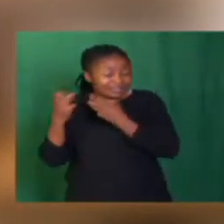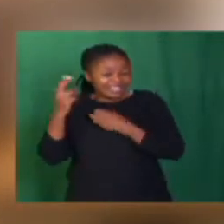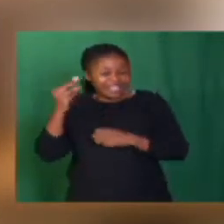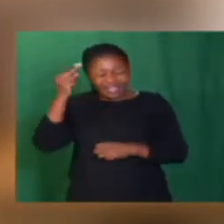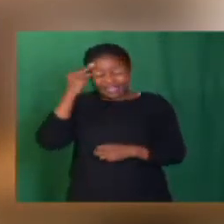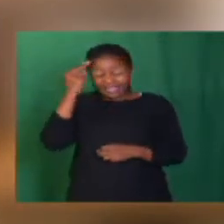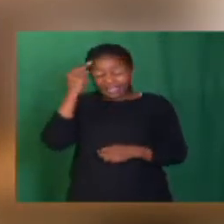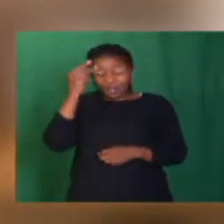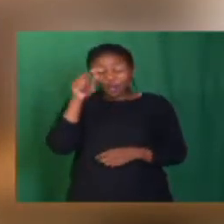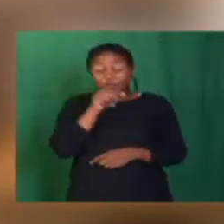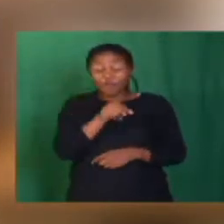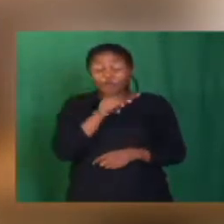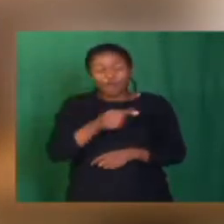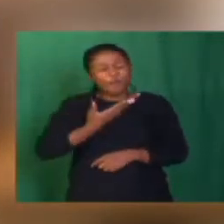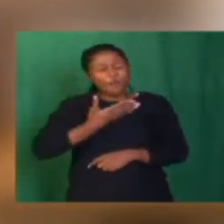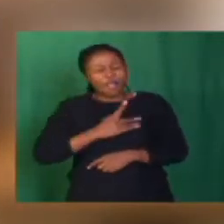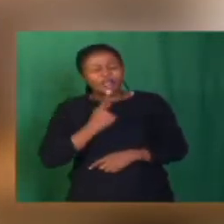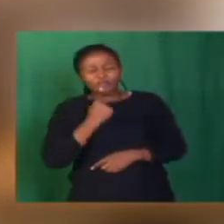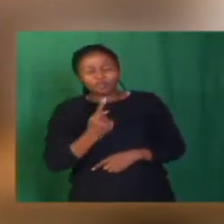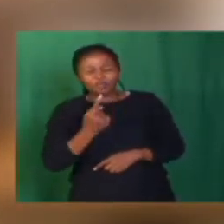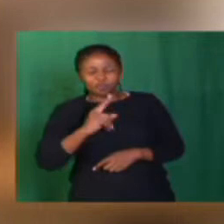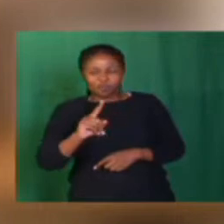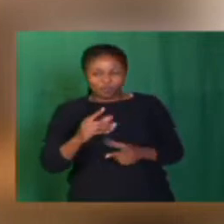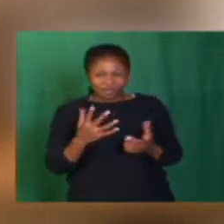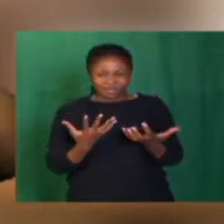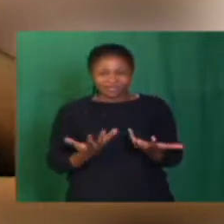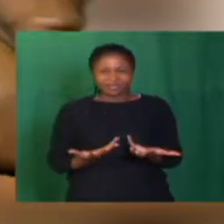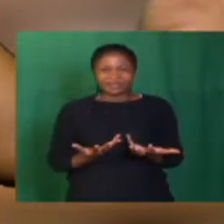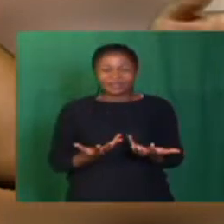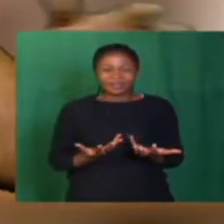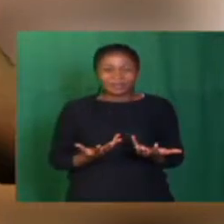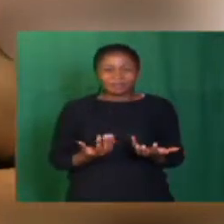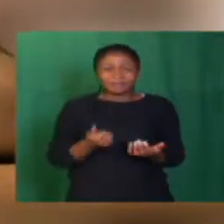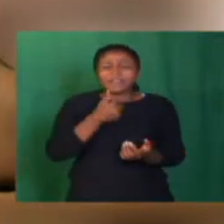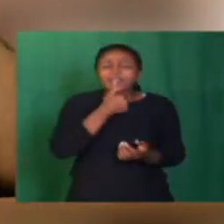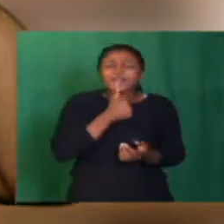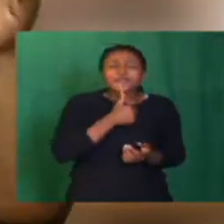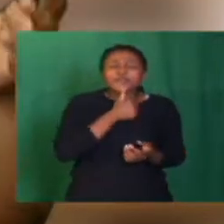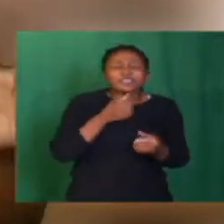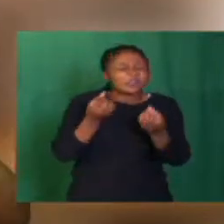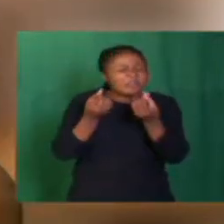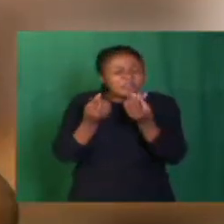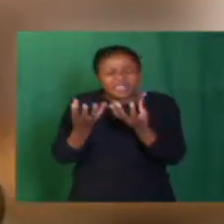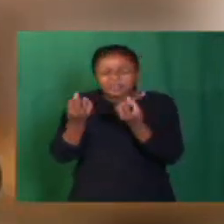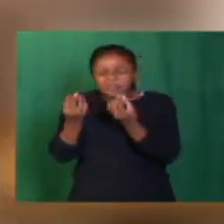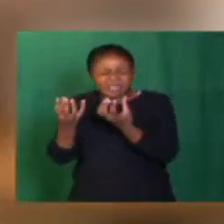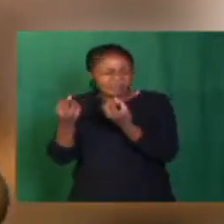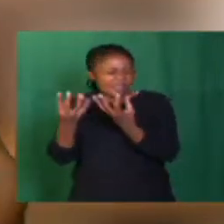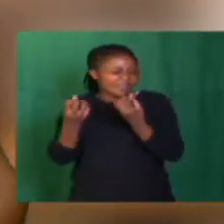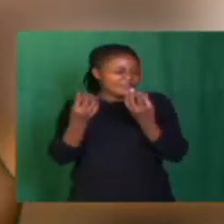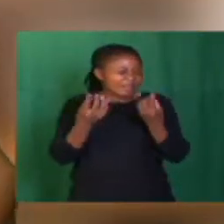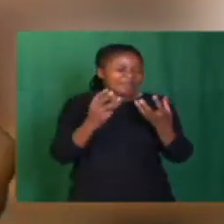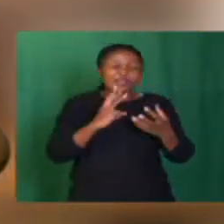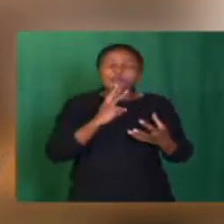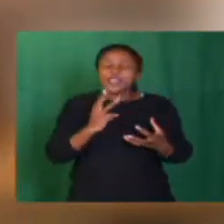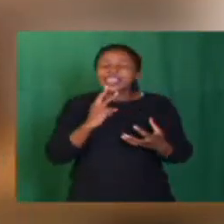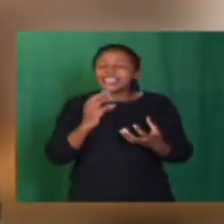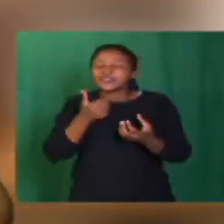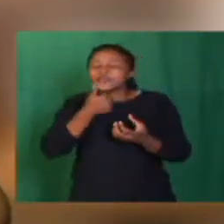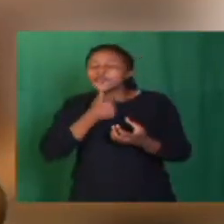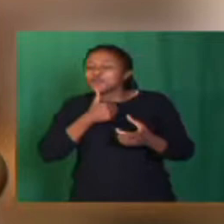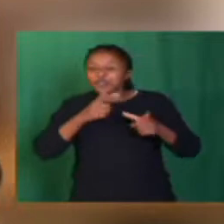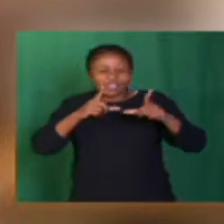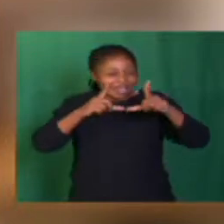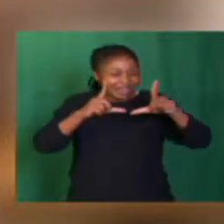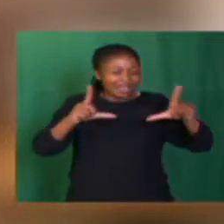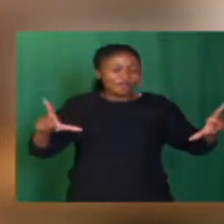talk. Like I said, use a wide range of grammatical structures for effect. It is important